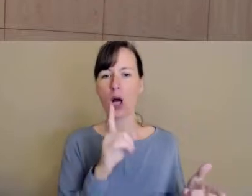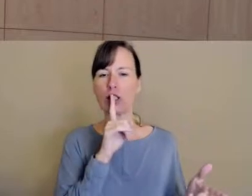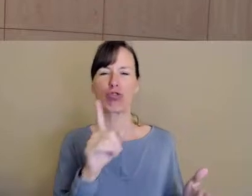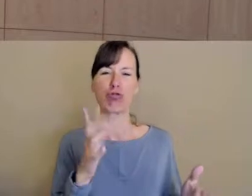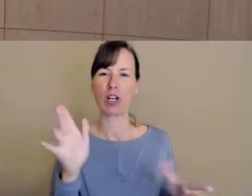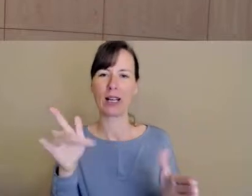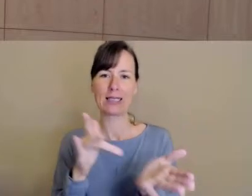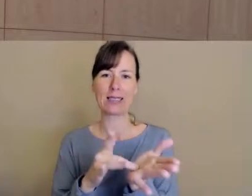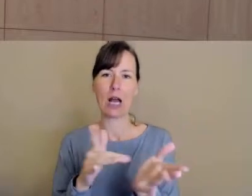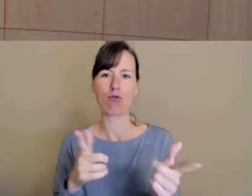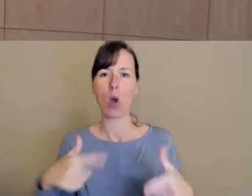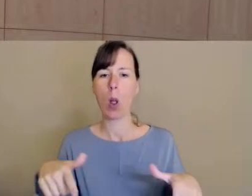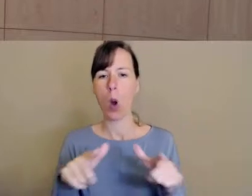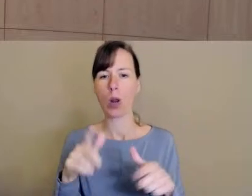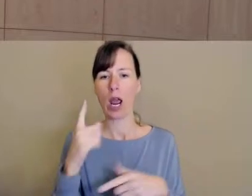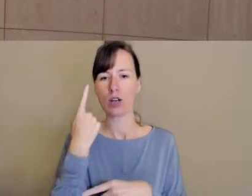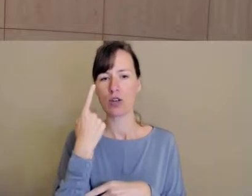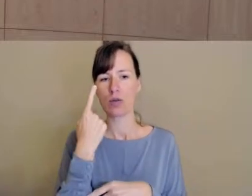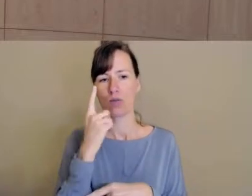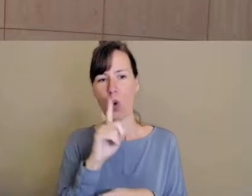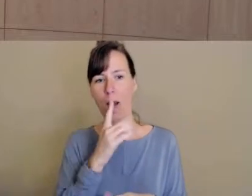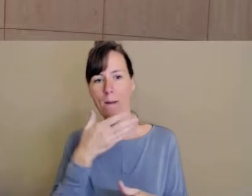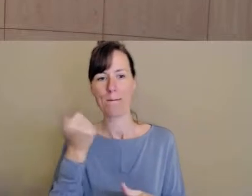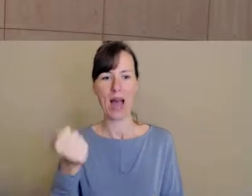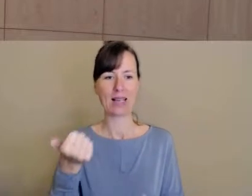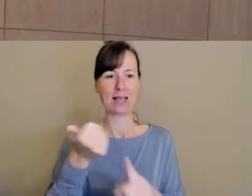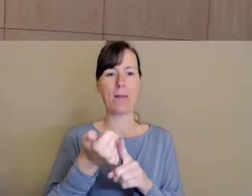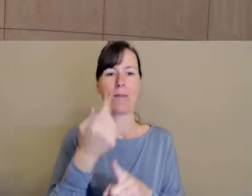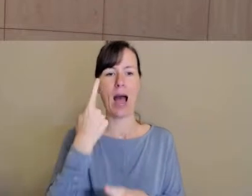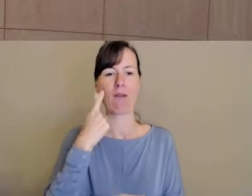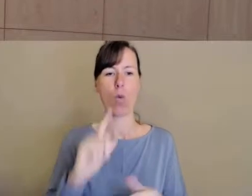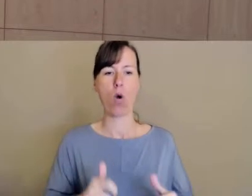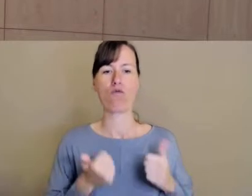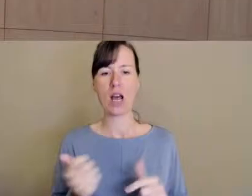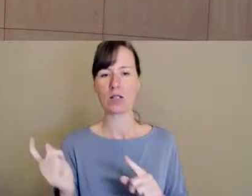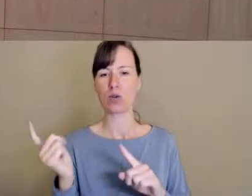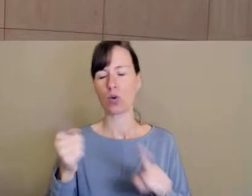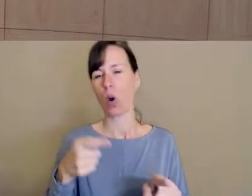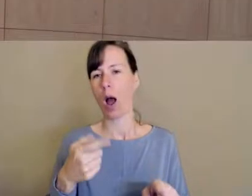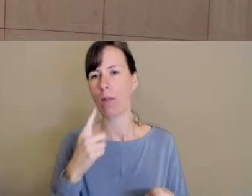for the residents to come out as well. It's a central location for that.